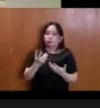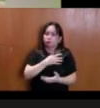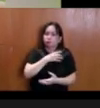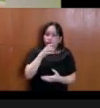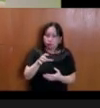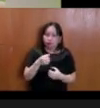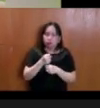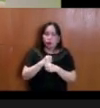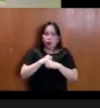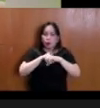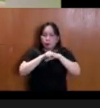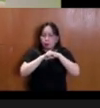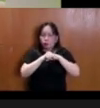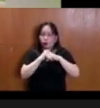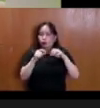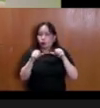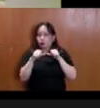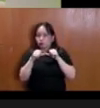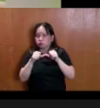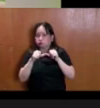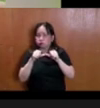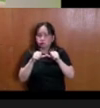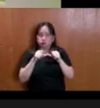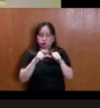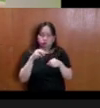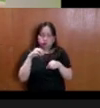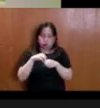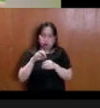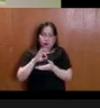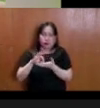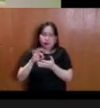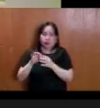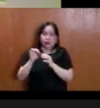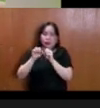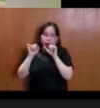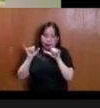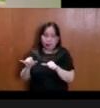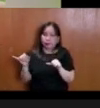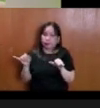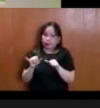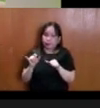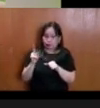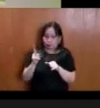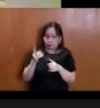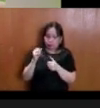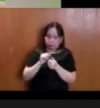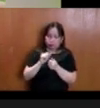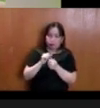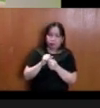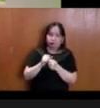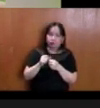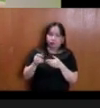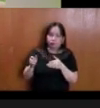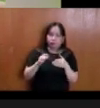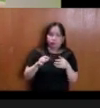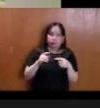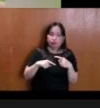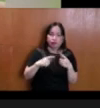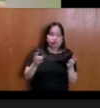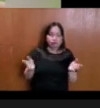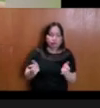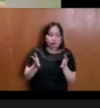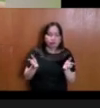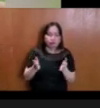of championing the sustainability agenda within the financial system. And of course, one of our strategy there is the promotion